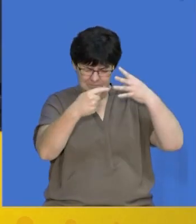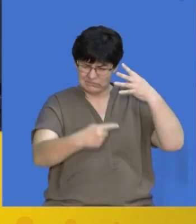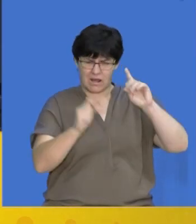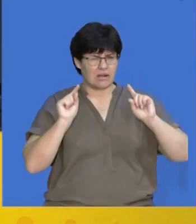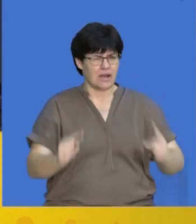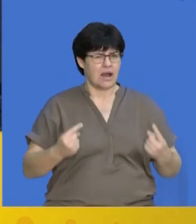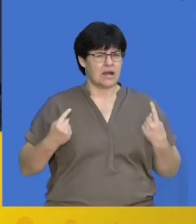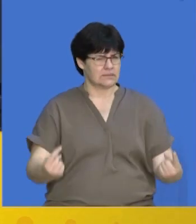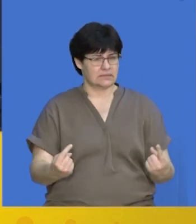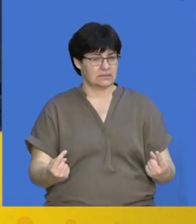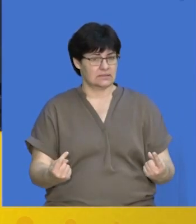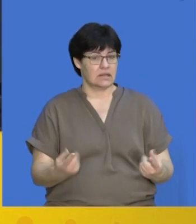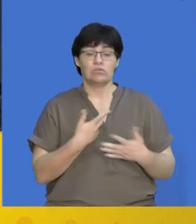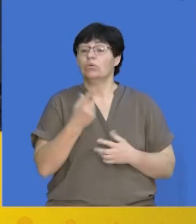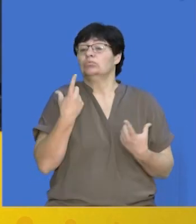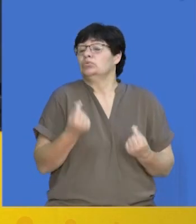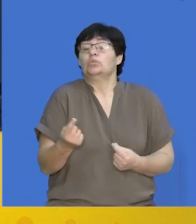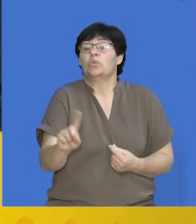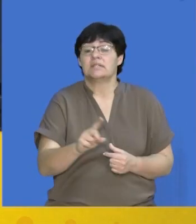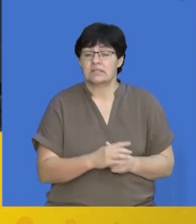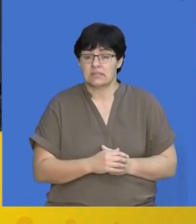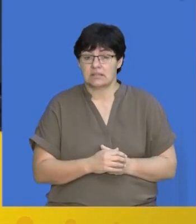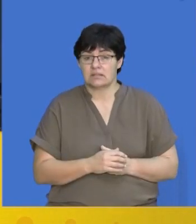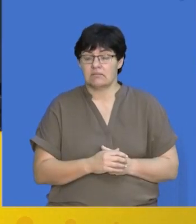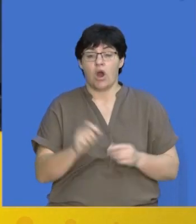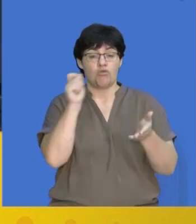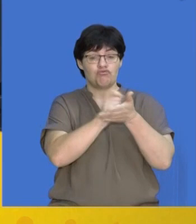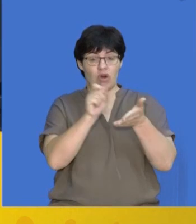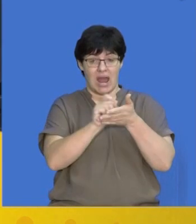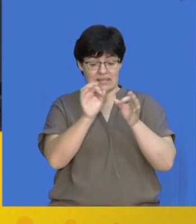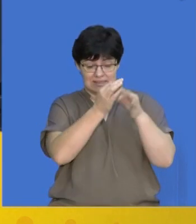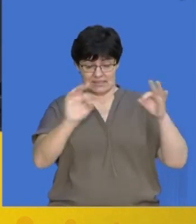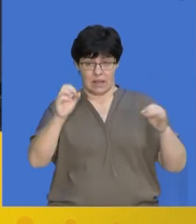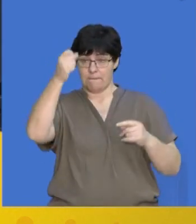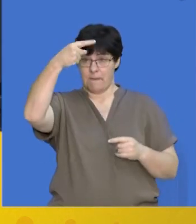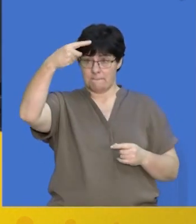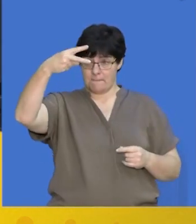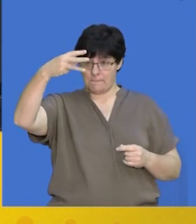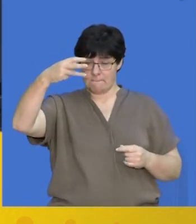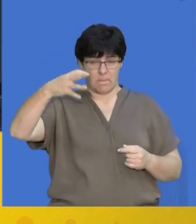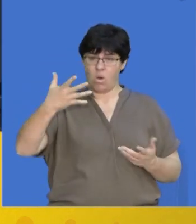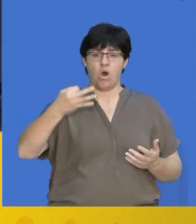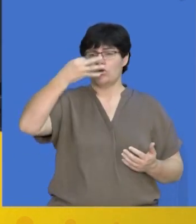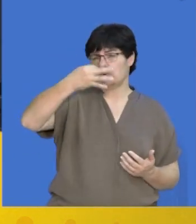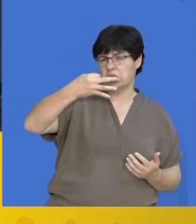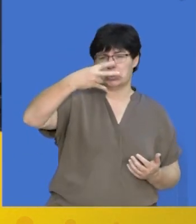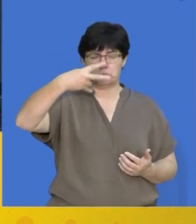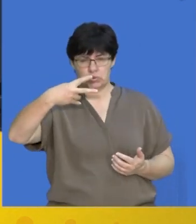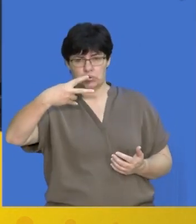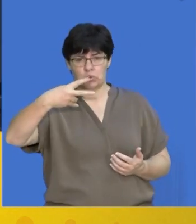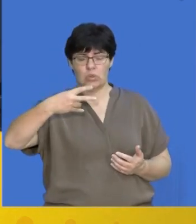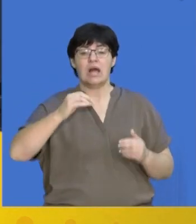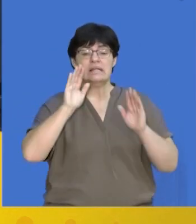should. So what should you do? After you've written the last point that you remember, it may be 3 or 2, leave